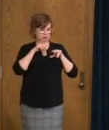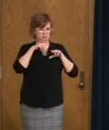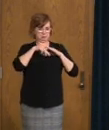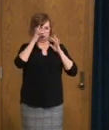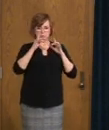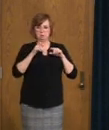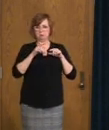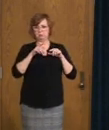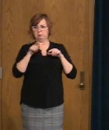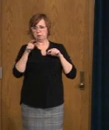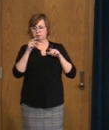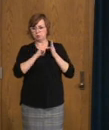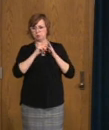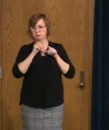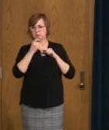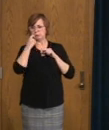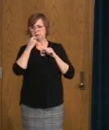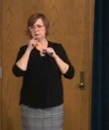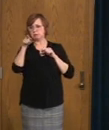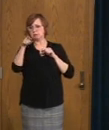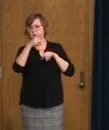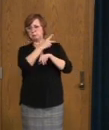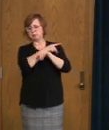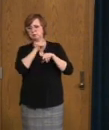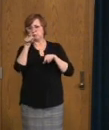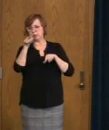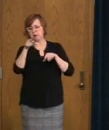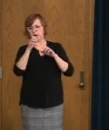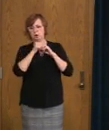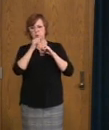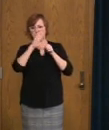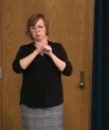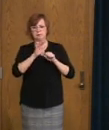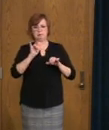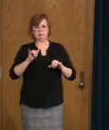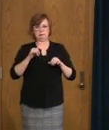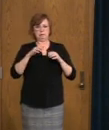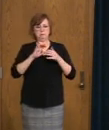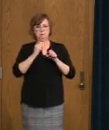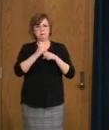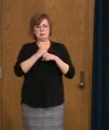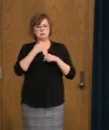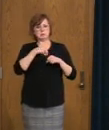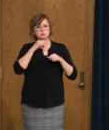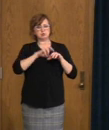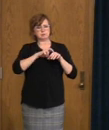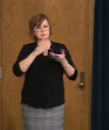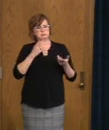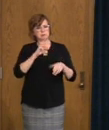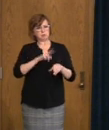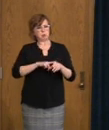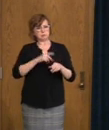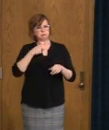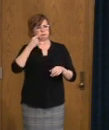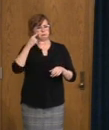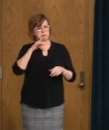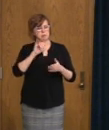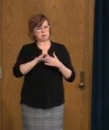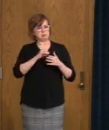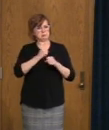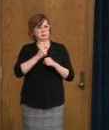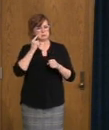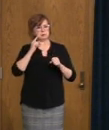are infection control protocols. Our COVID-19 patient pathway deals with those issues,